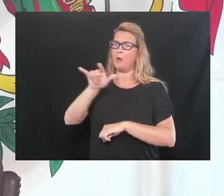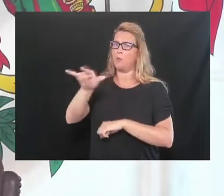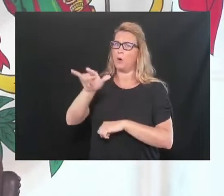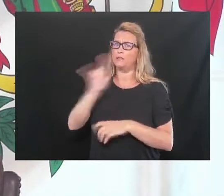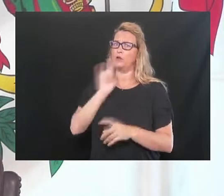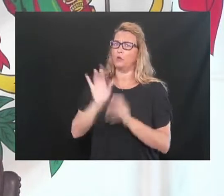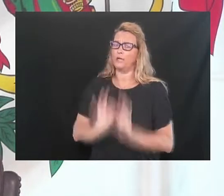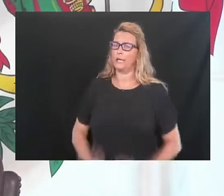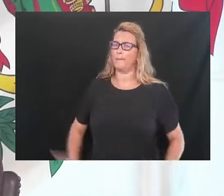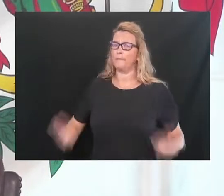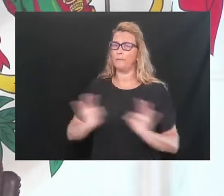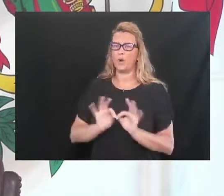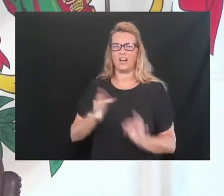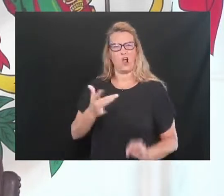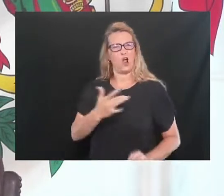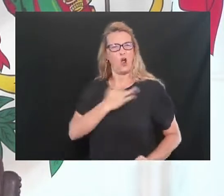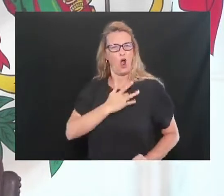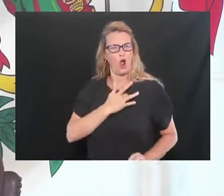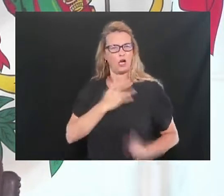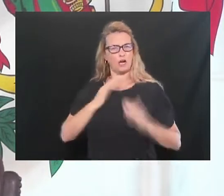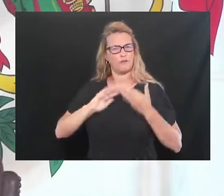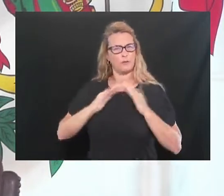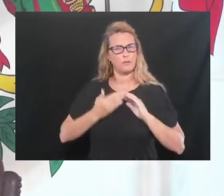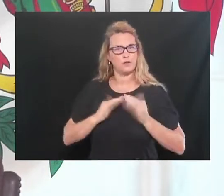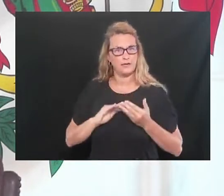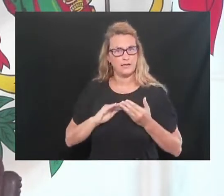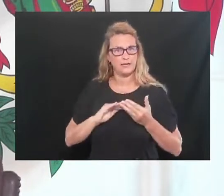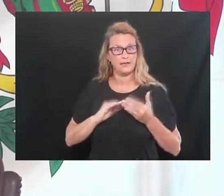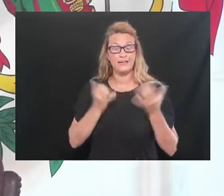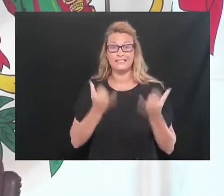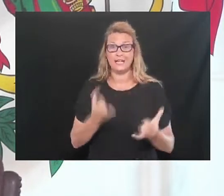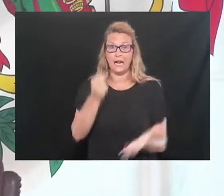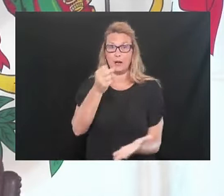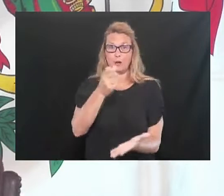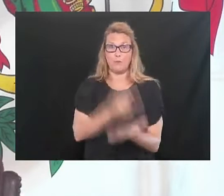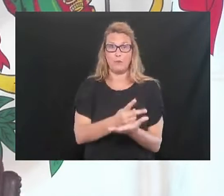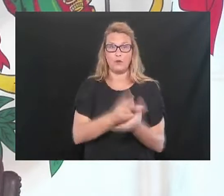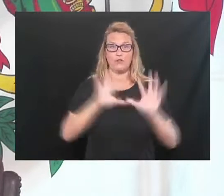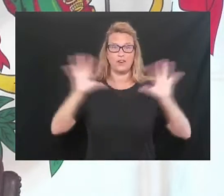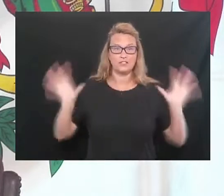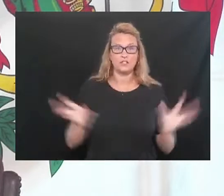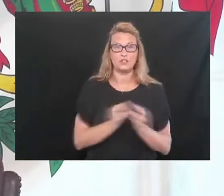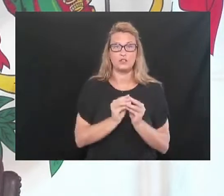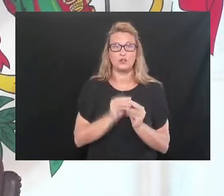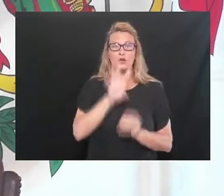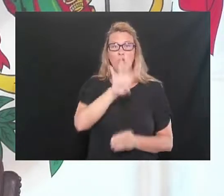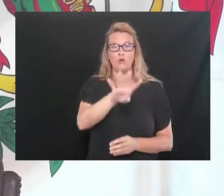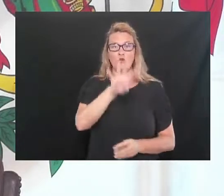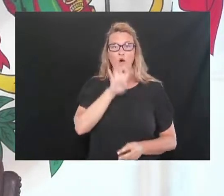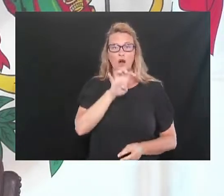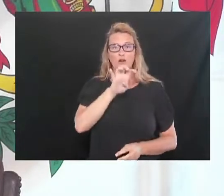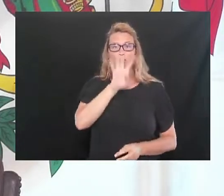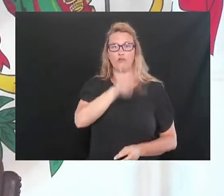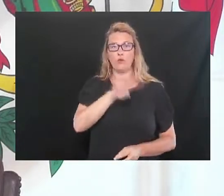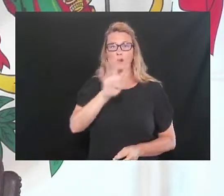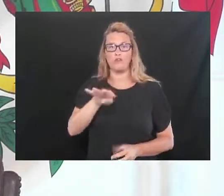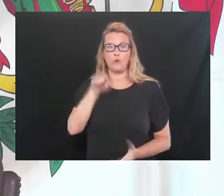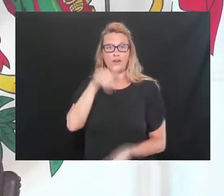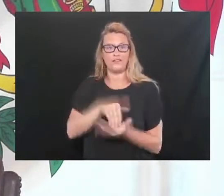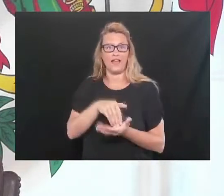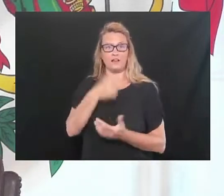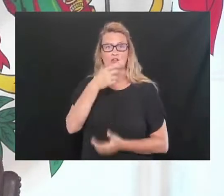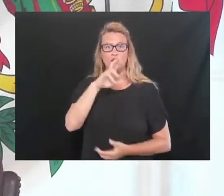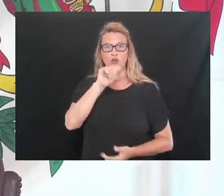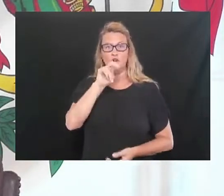the heart of the community. You know, today we're approving a combined total of $444,000 in grant